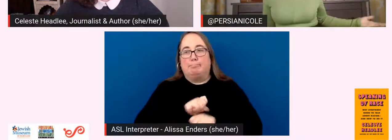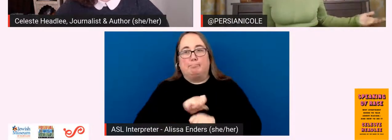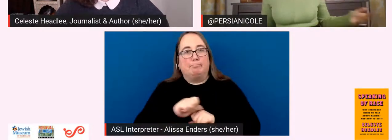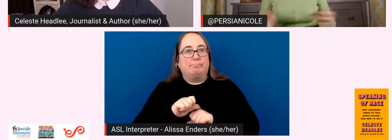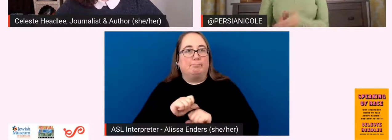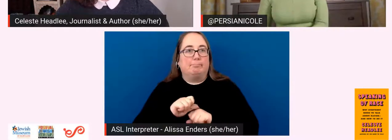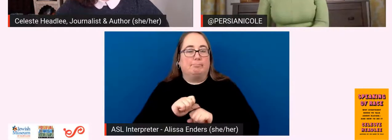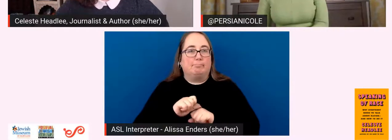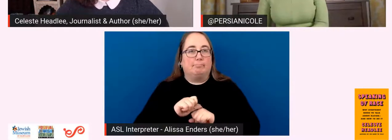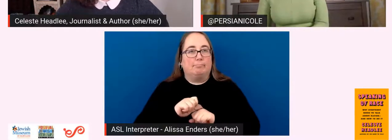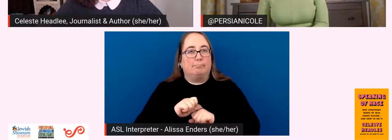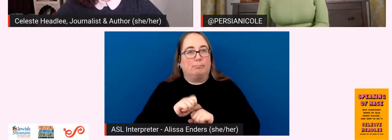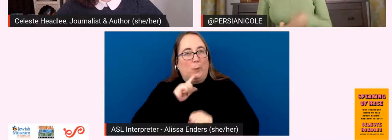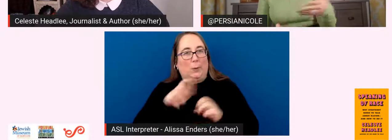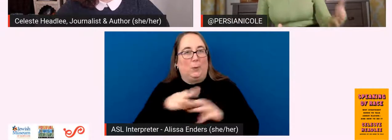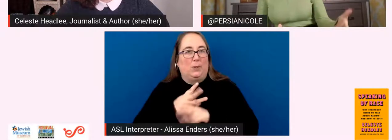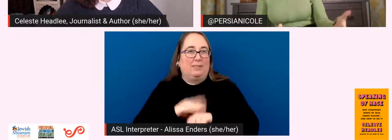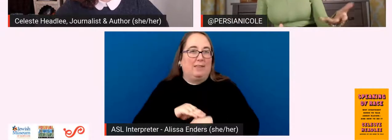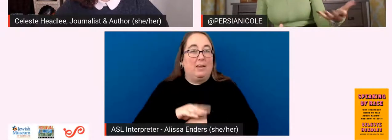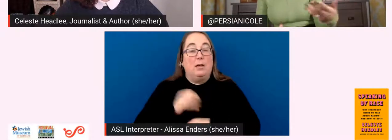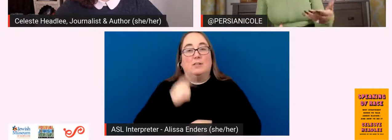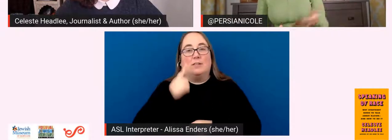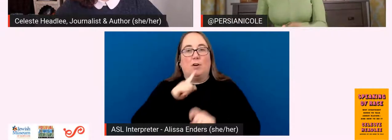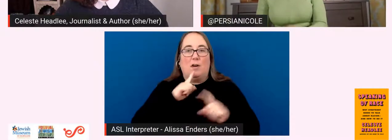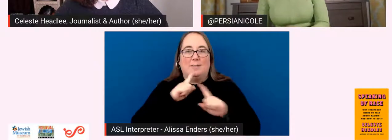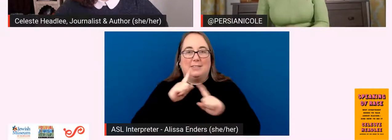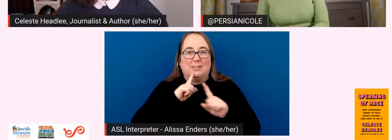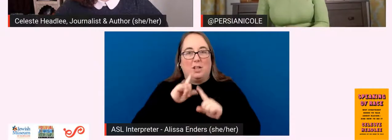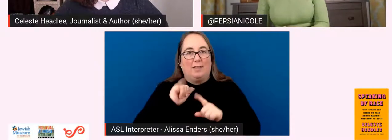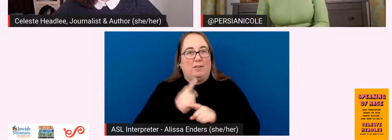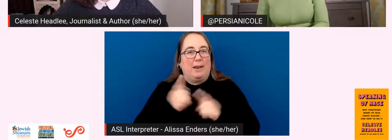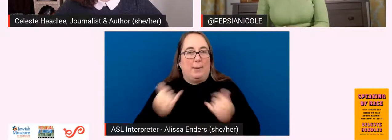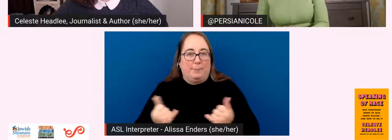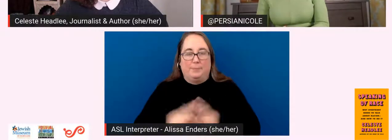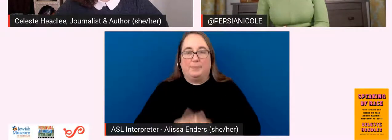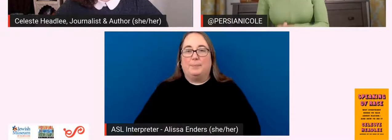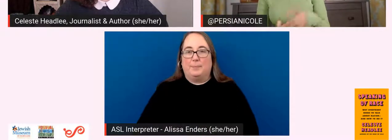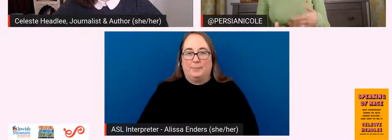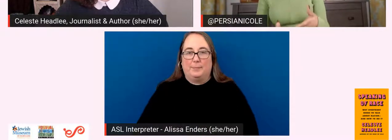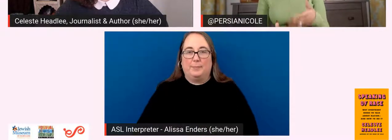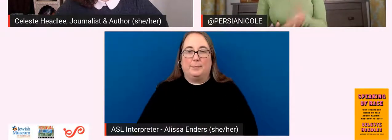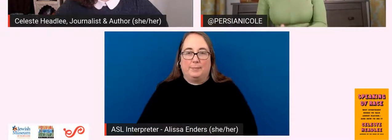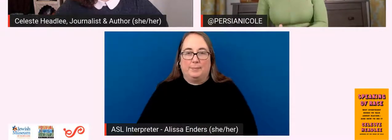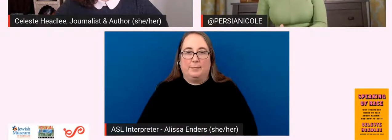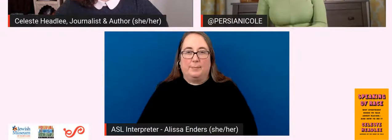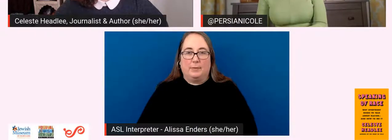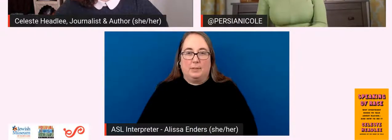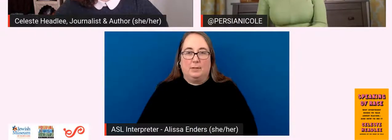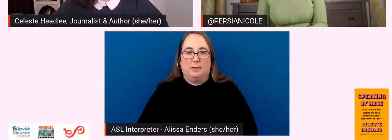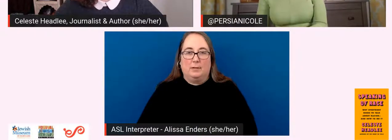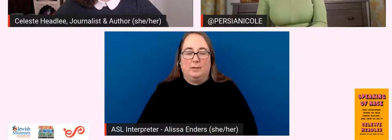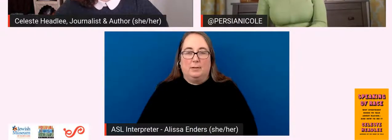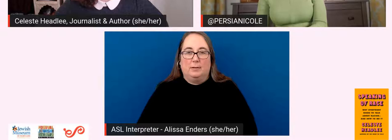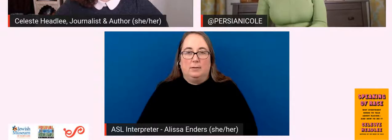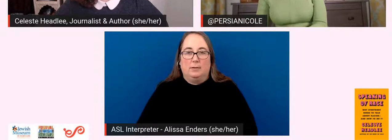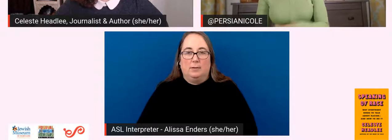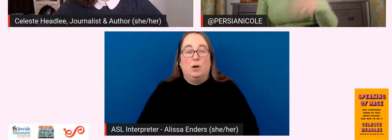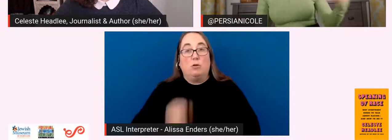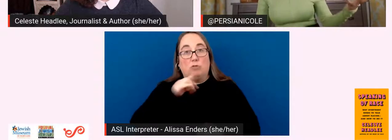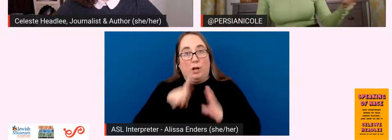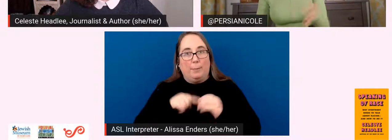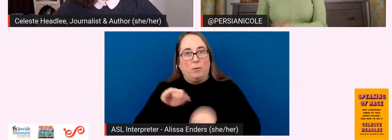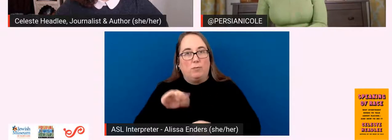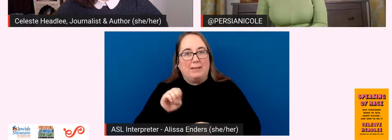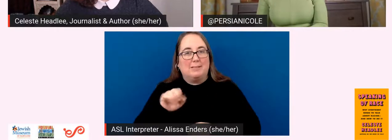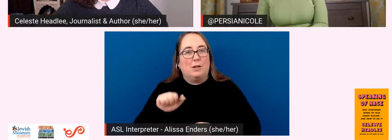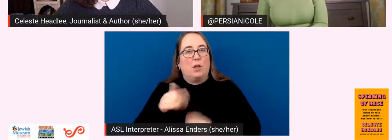practical advice, right? So for conversations like we're having right now, and, you know, writing of speaking of race and